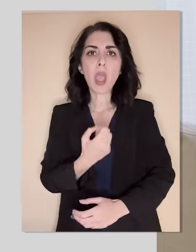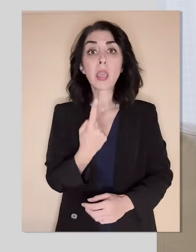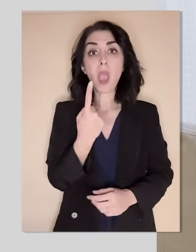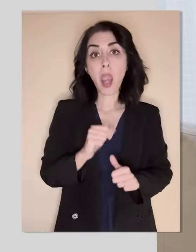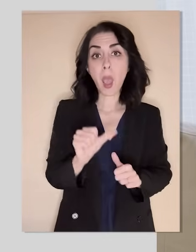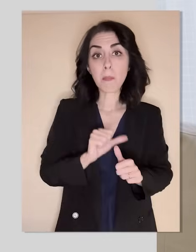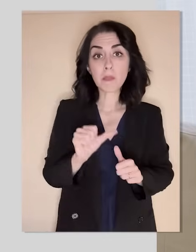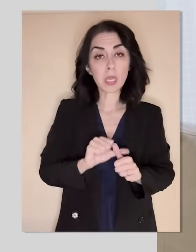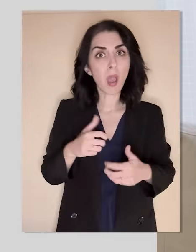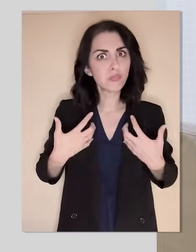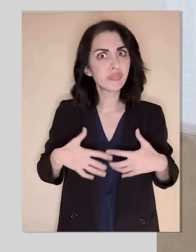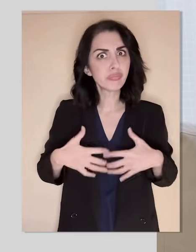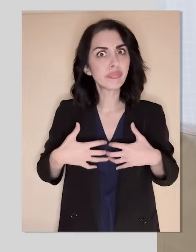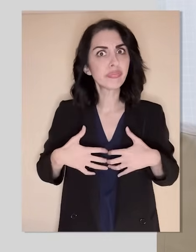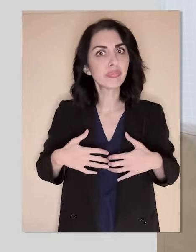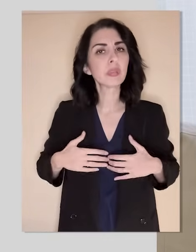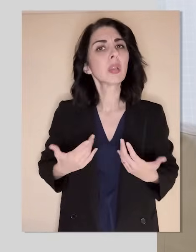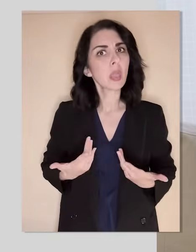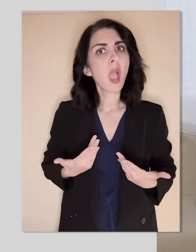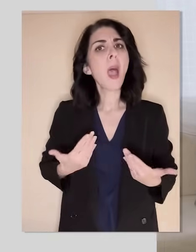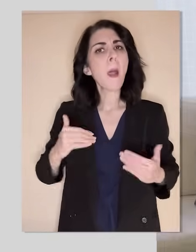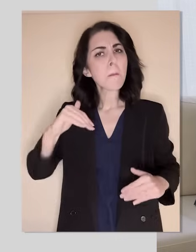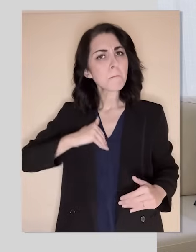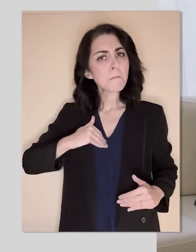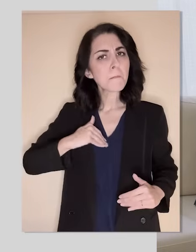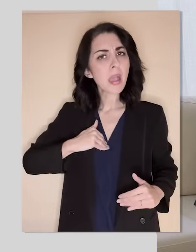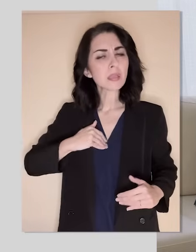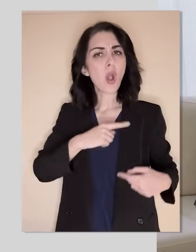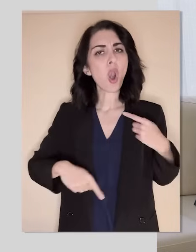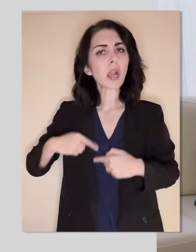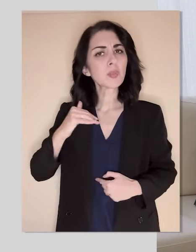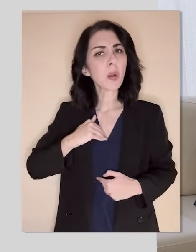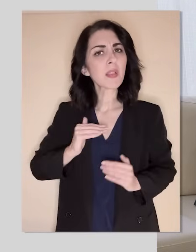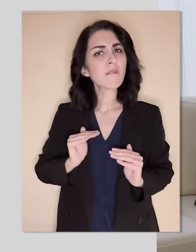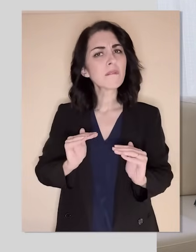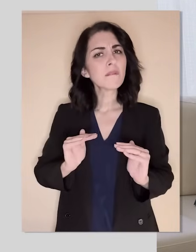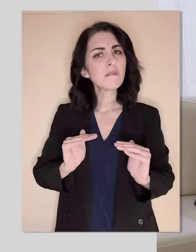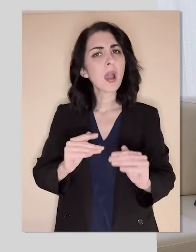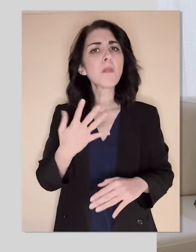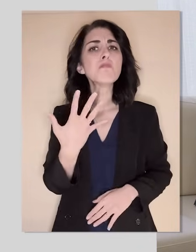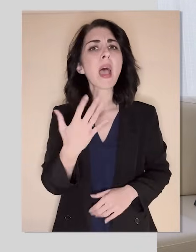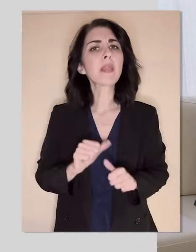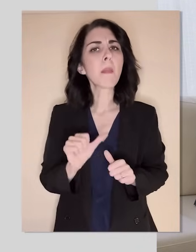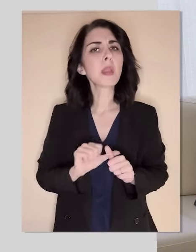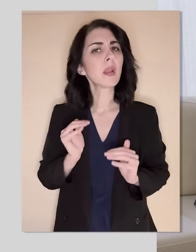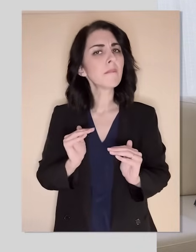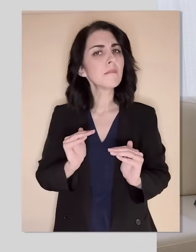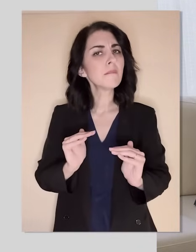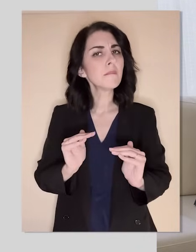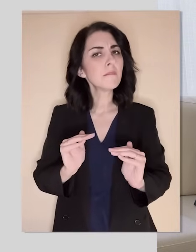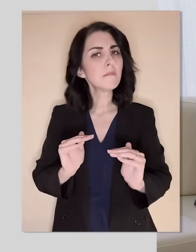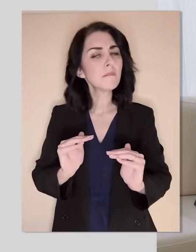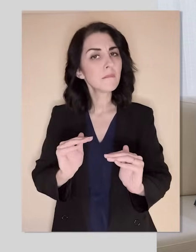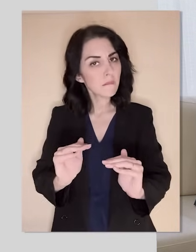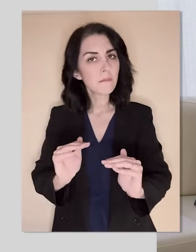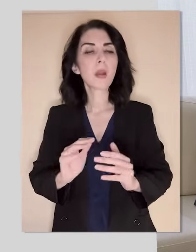and probably stay in the body for 5 months. So they're around for a long time. So right